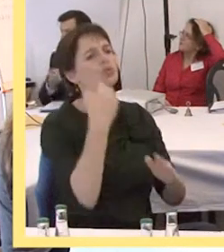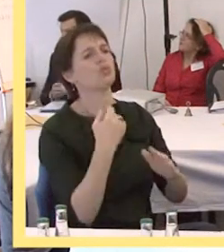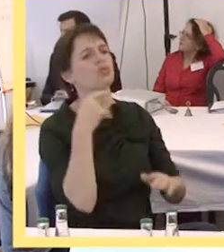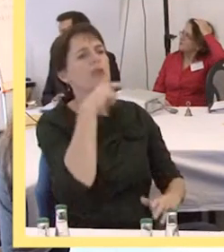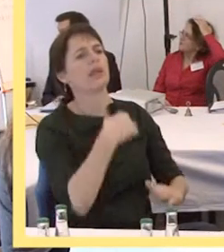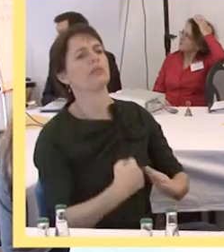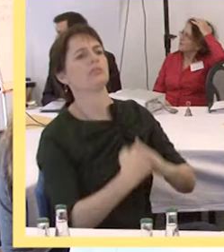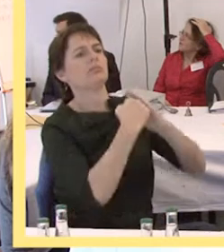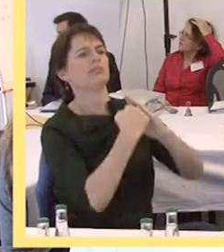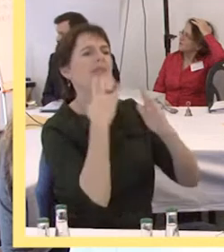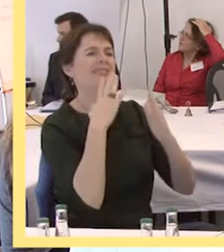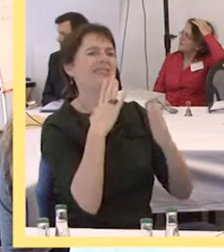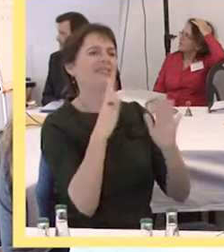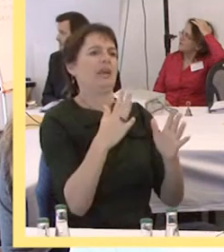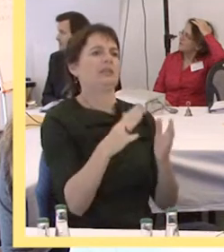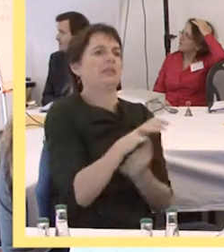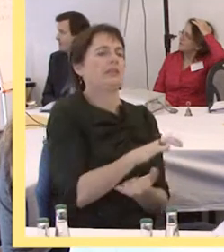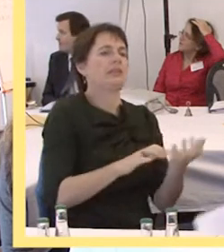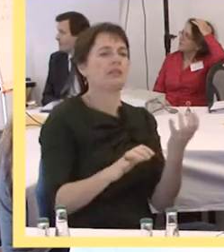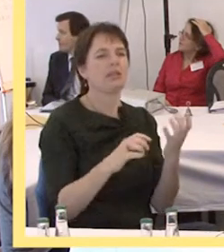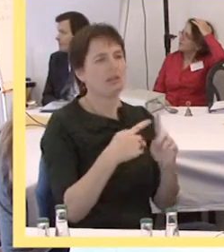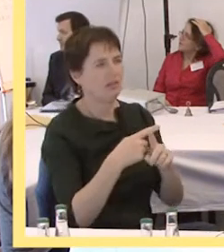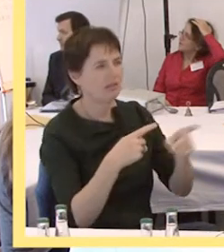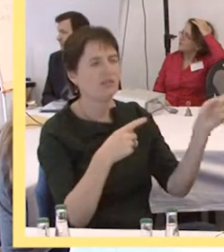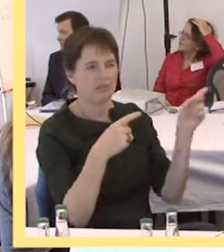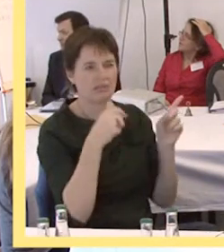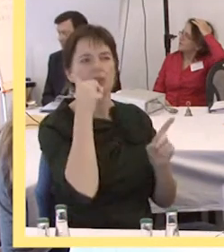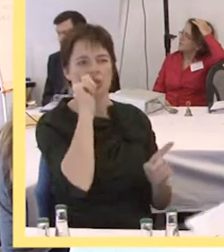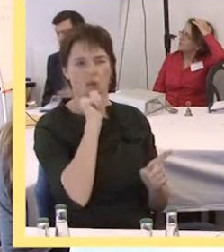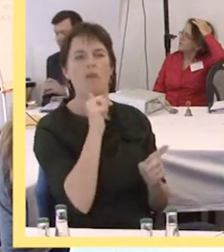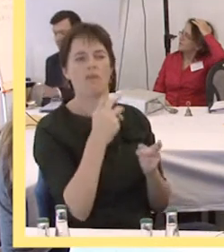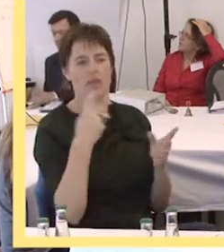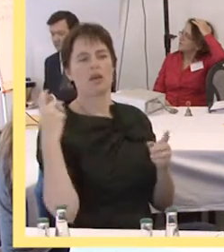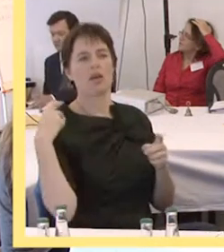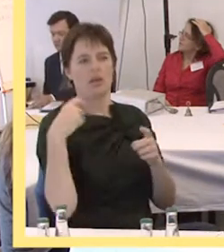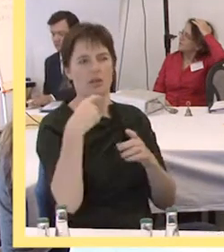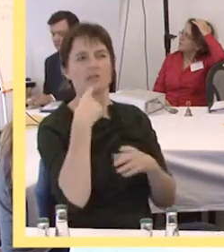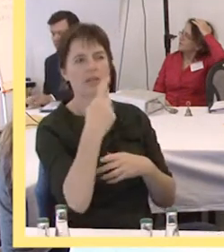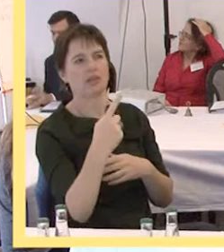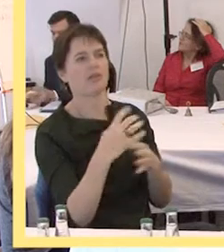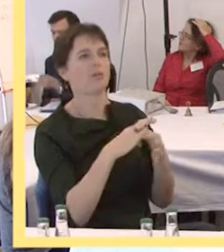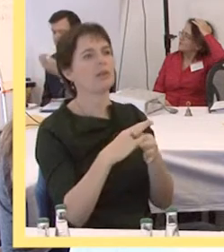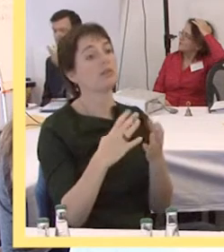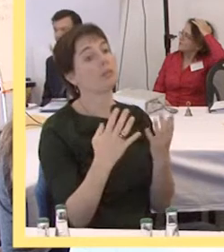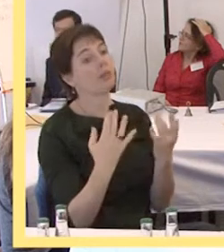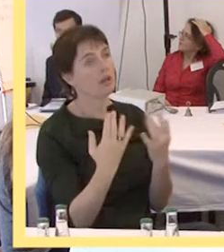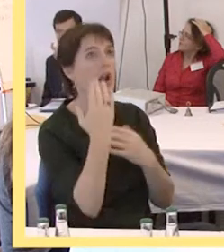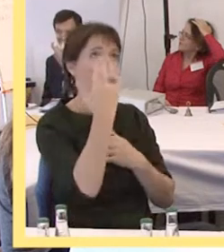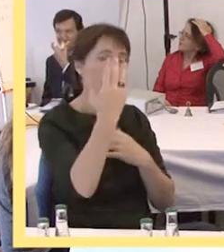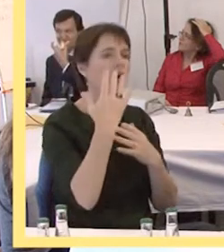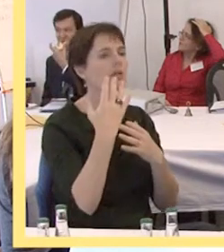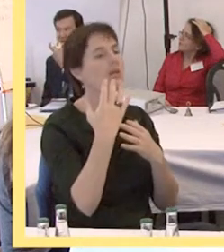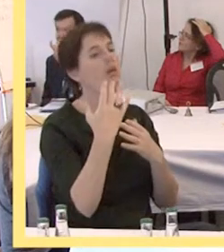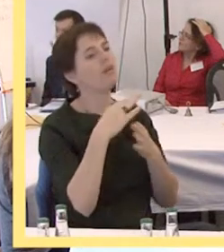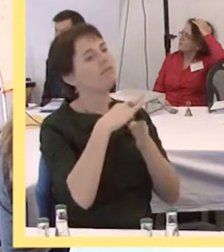comprehensive guideline. As we already heard yesterday several times, there are high-quality guidelines and handbooks out there on